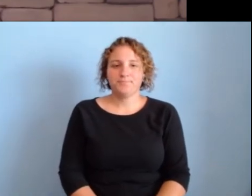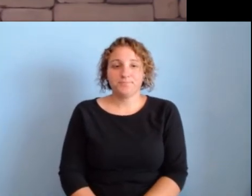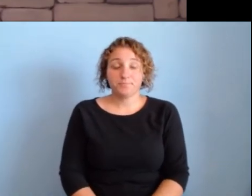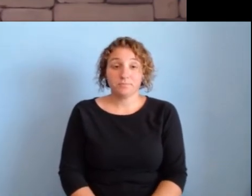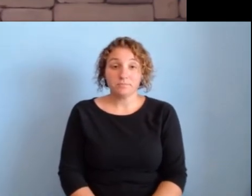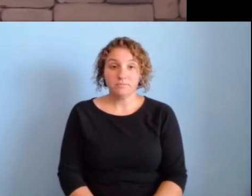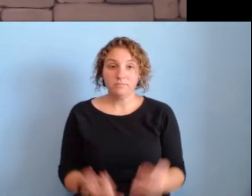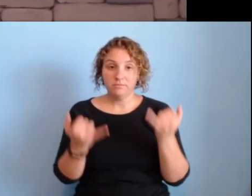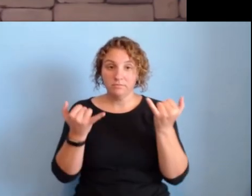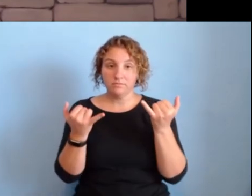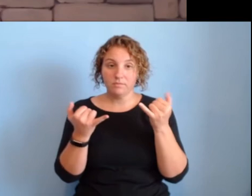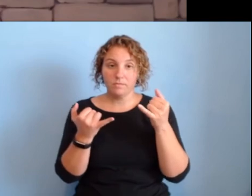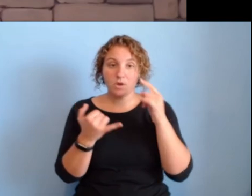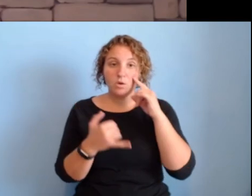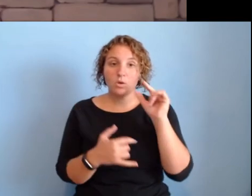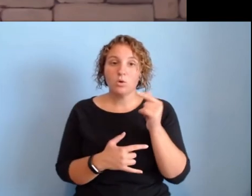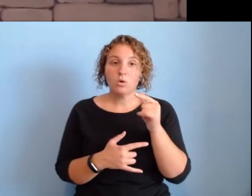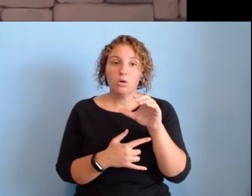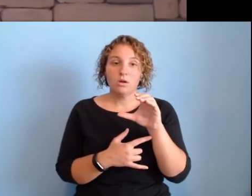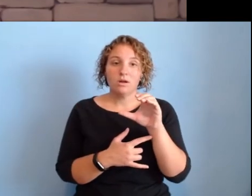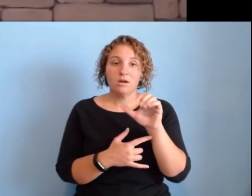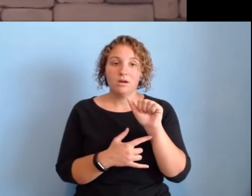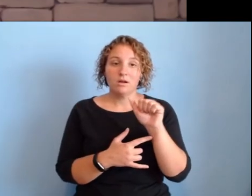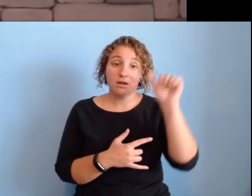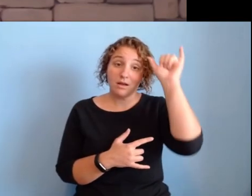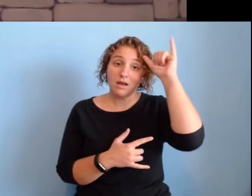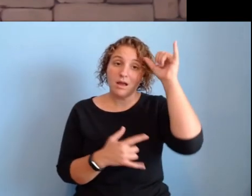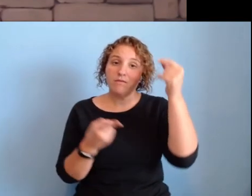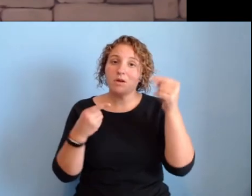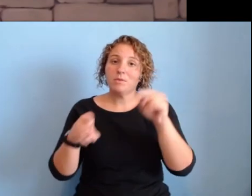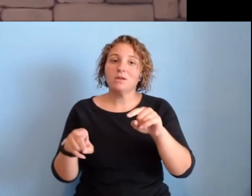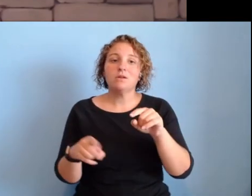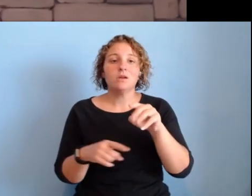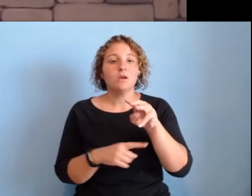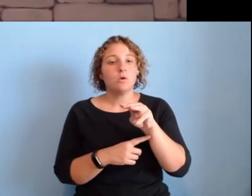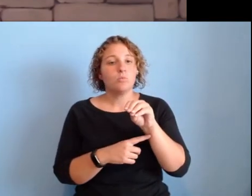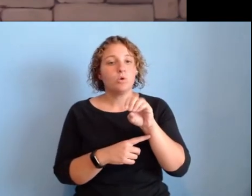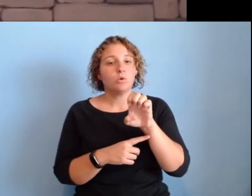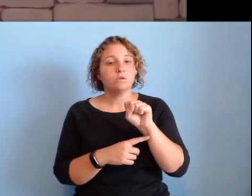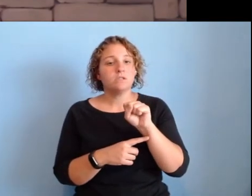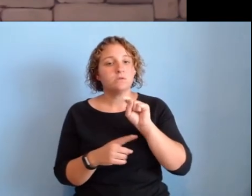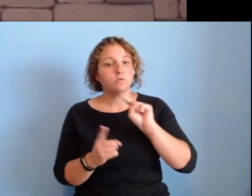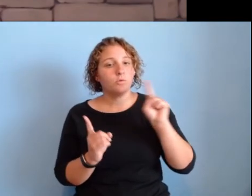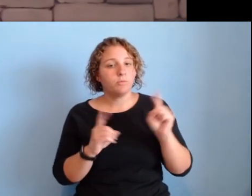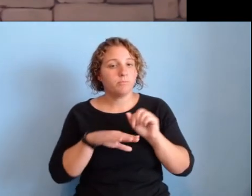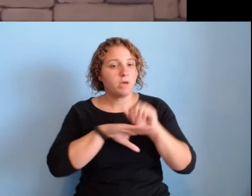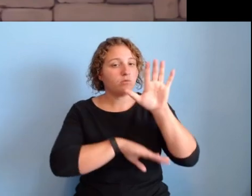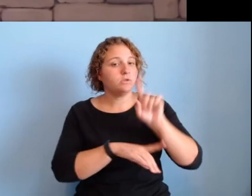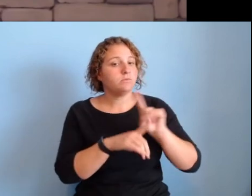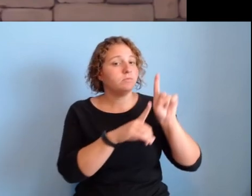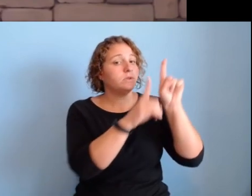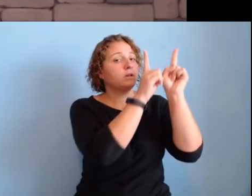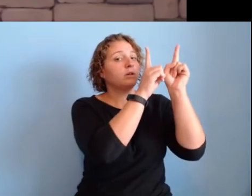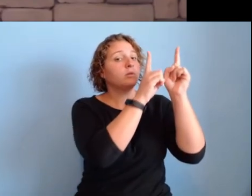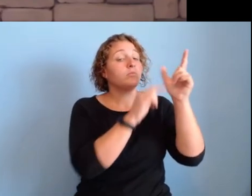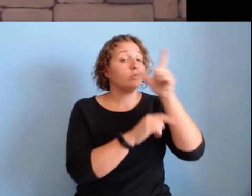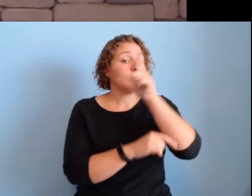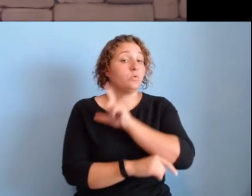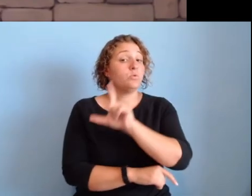Well, golden calf has happened. Moses has come back up to the Lord in verse 31. He said, Exodus 32, 31, this people have sinned a great sin.